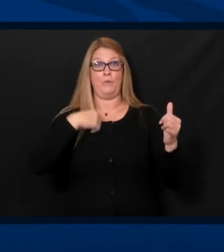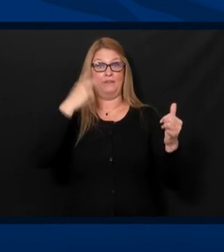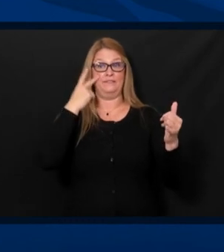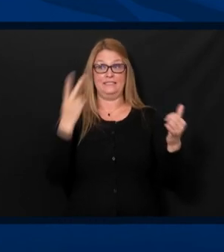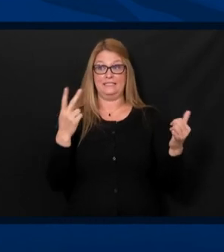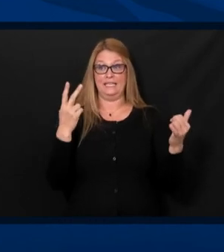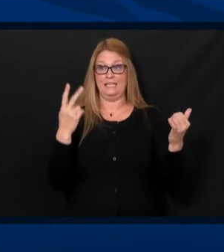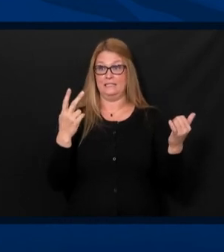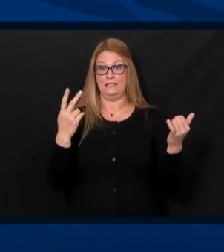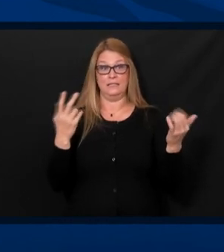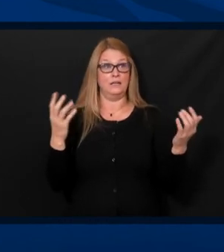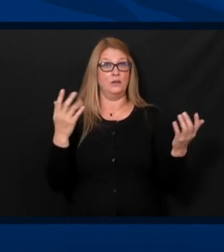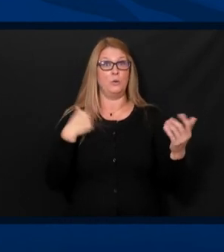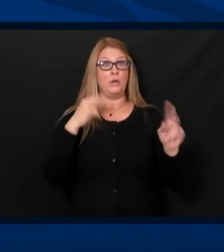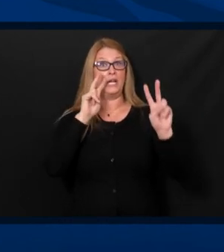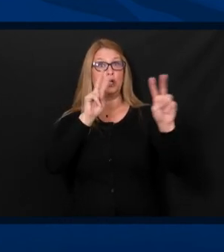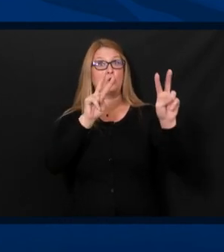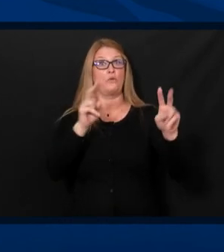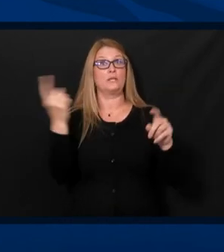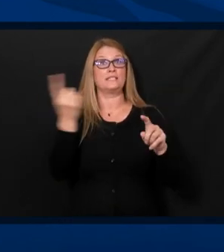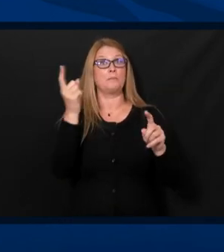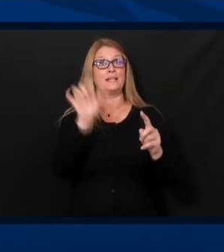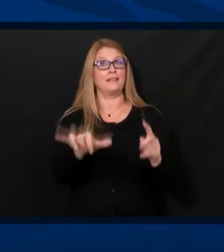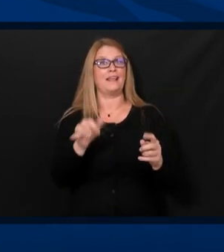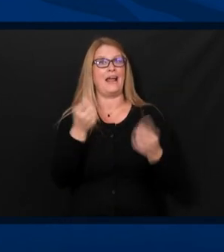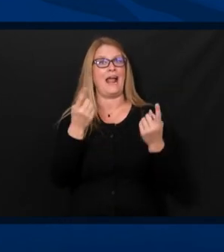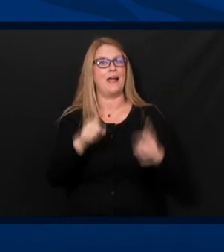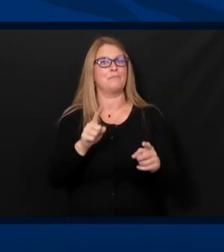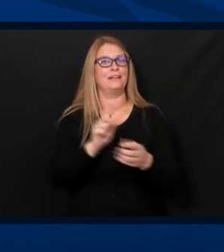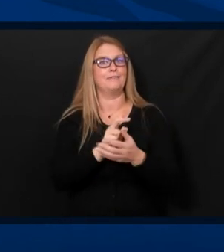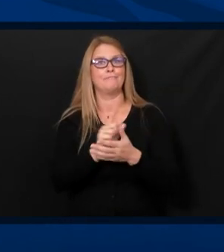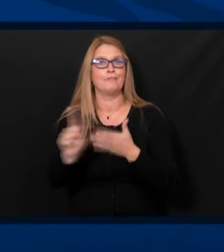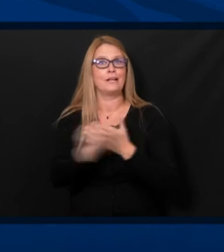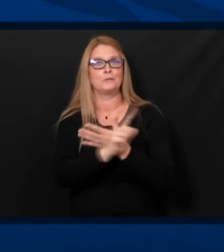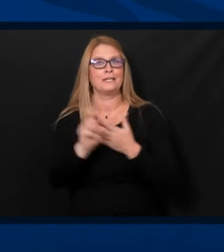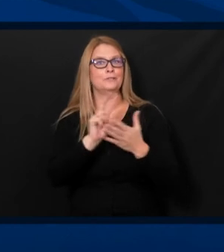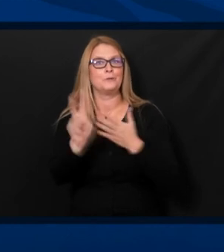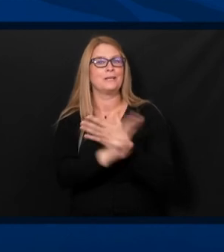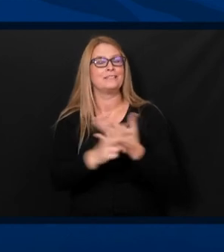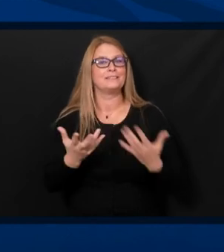look forward to something like that coming up in the next few weeks?